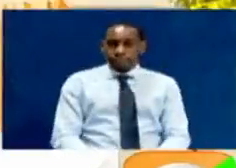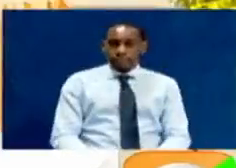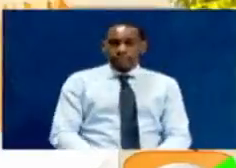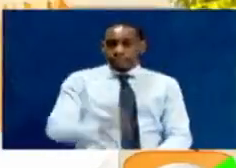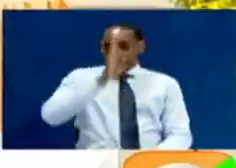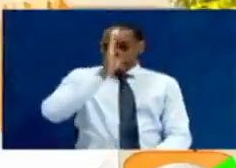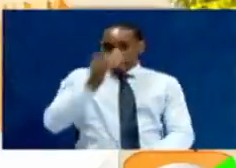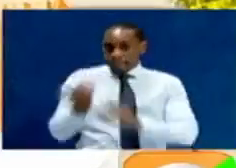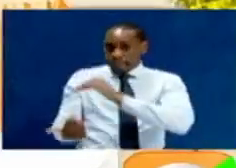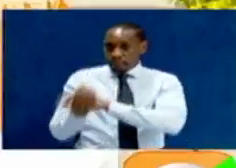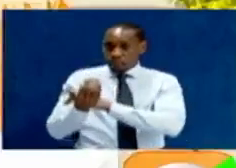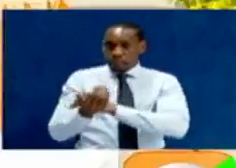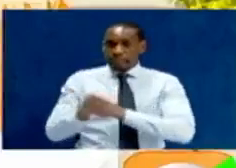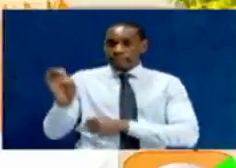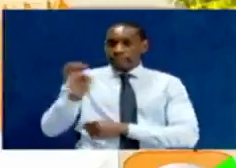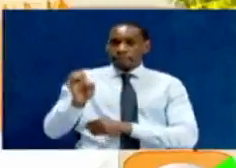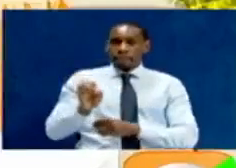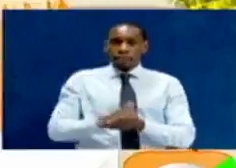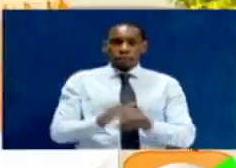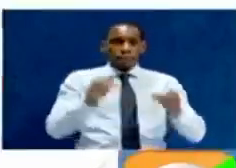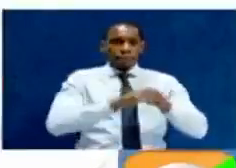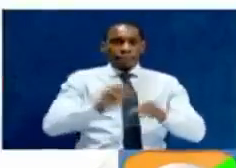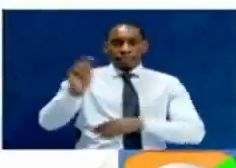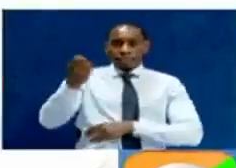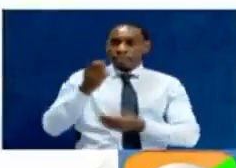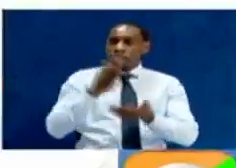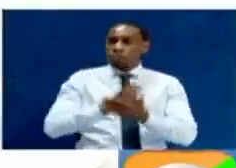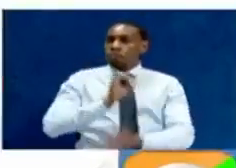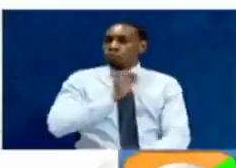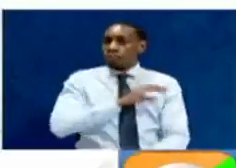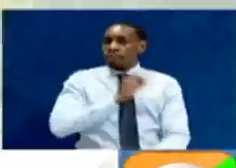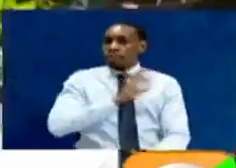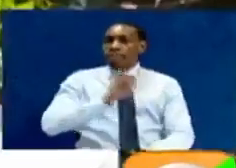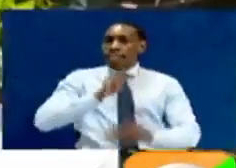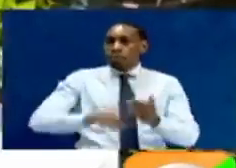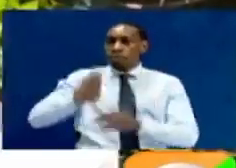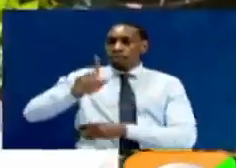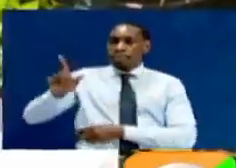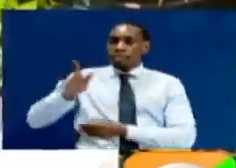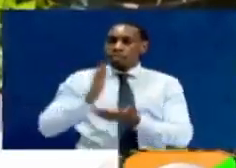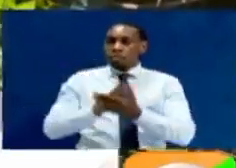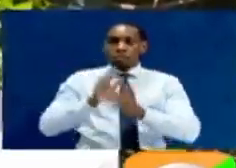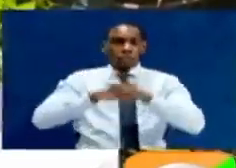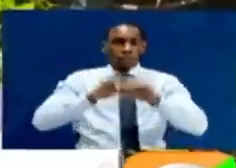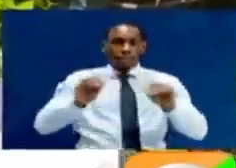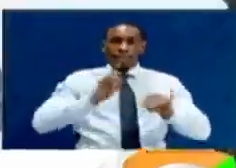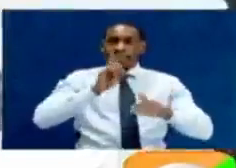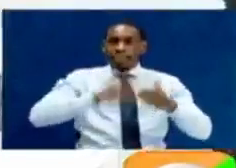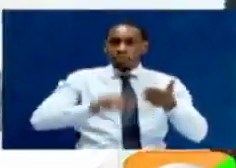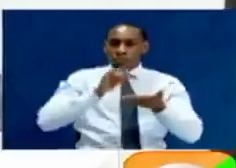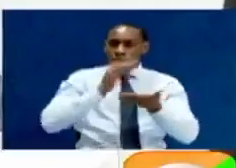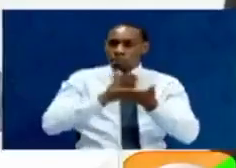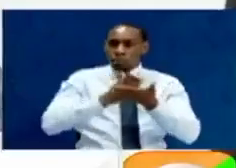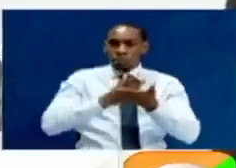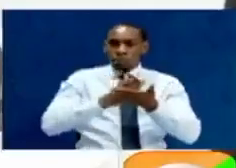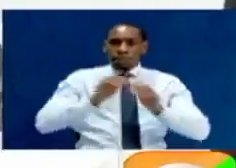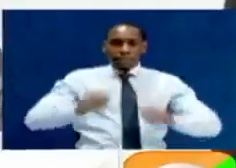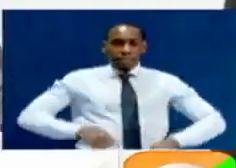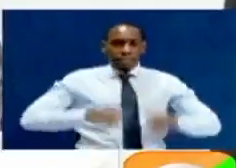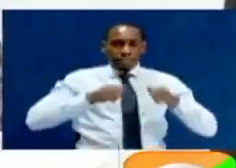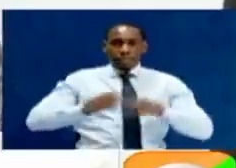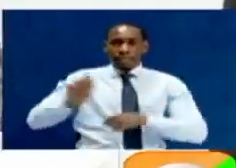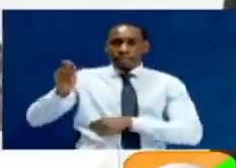And on Sunday morning, the evangelical members of Kenya were up in arms, terming the bill extreme, describing it as an abomination. The chairman